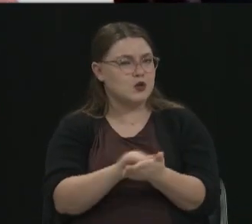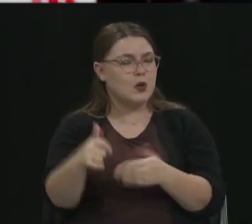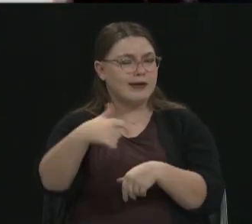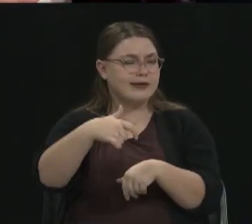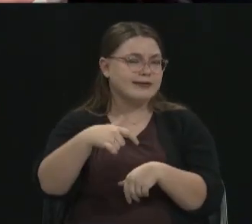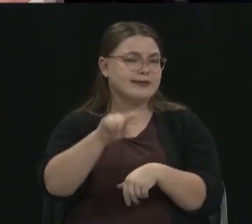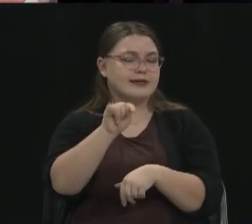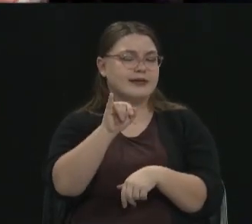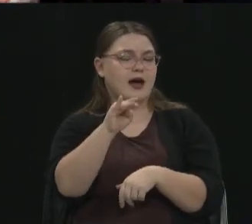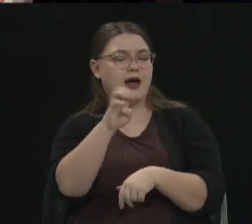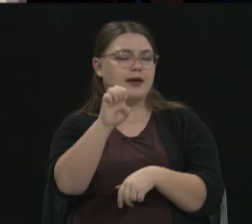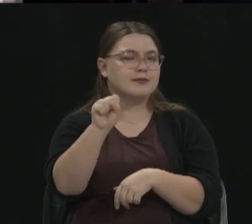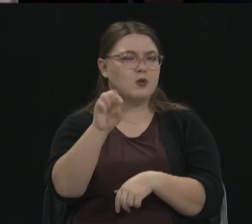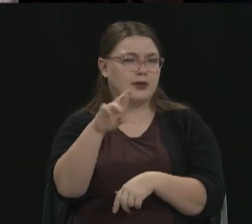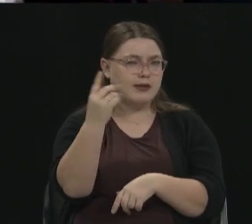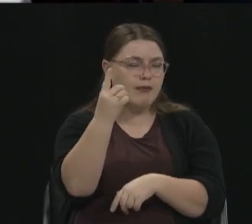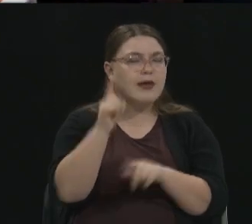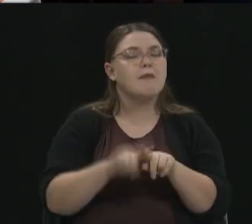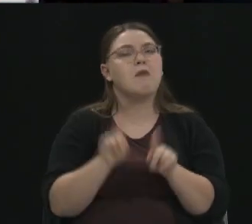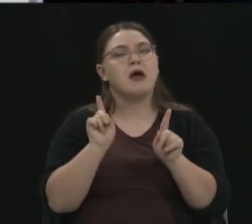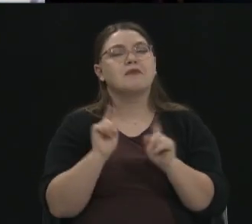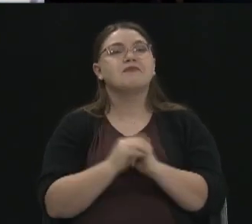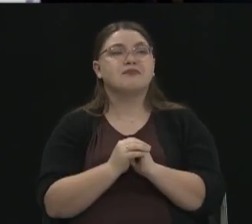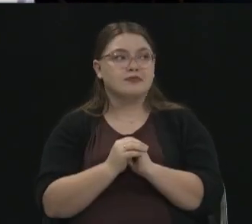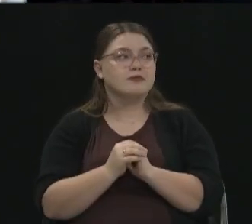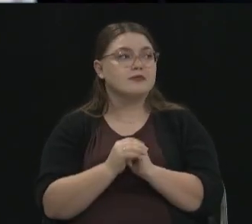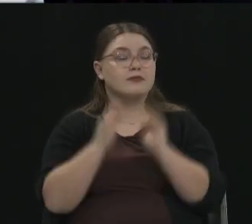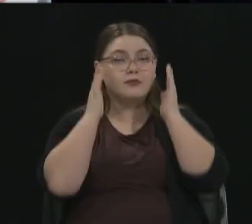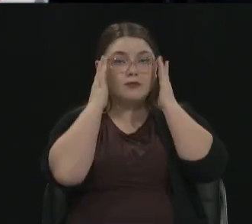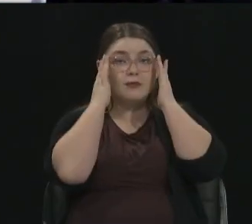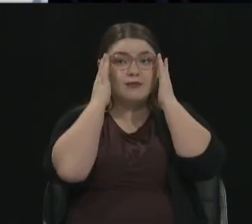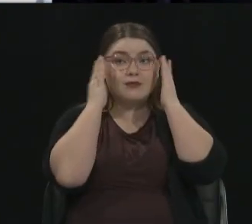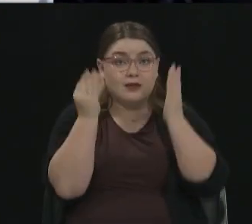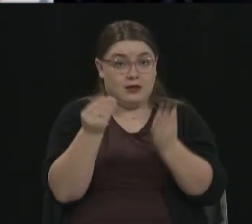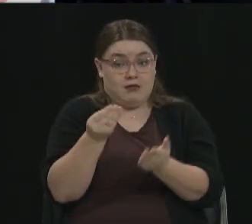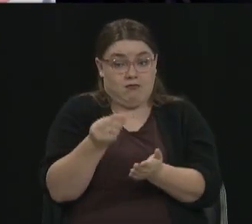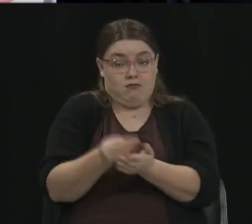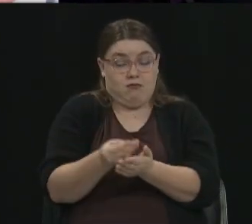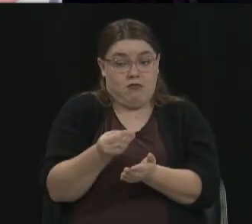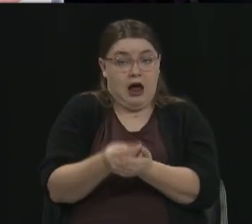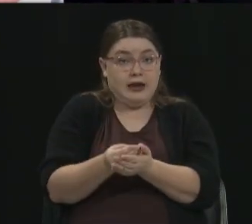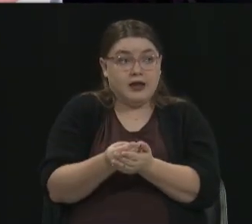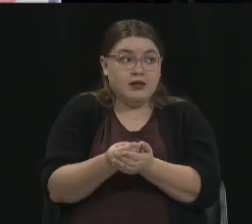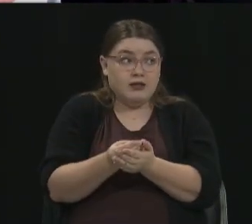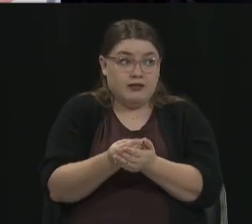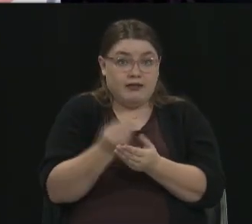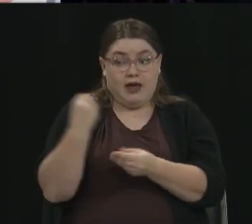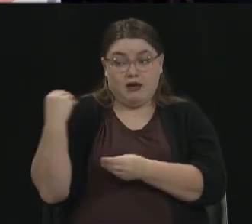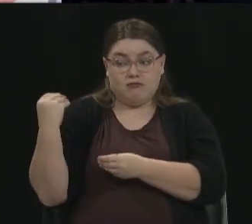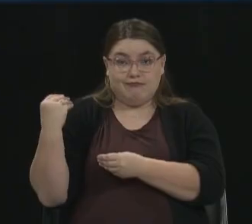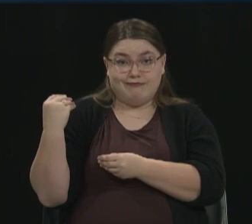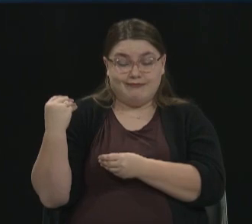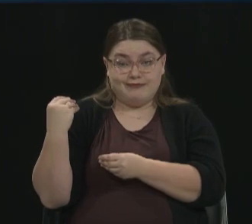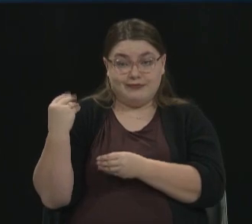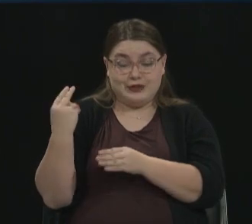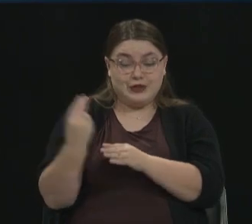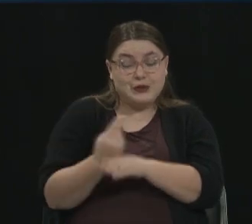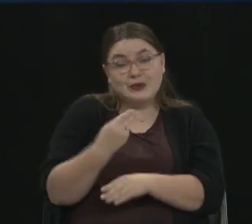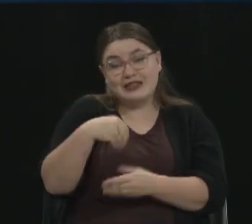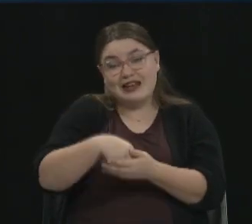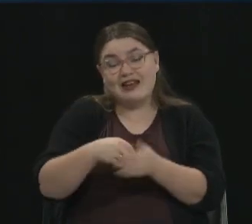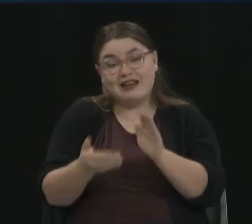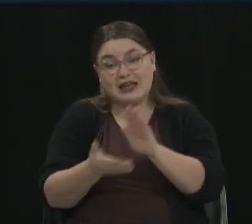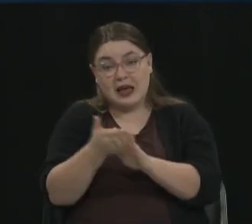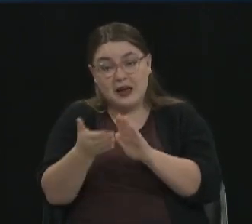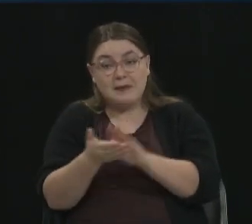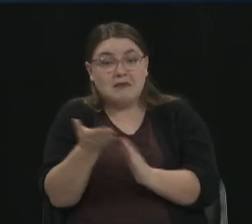something, suggested that certainly monies that flowed to campaigns could have influenced